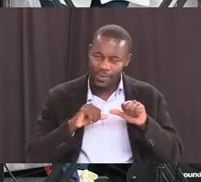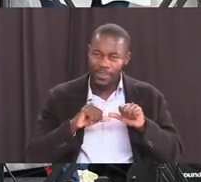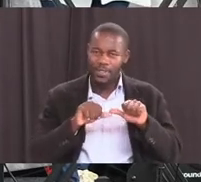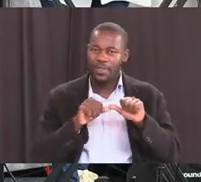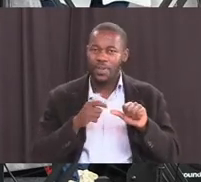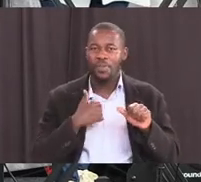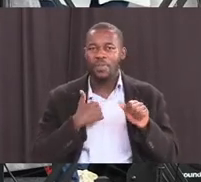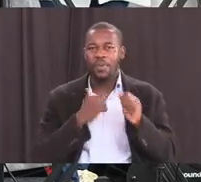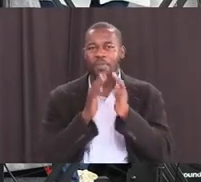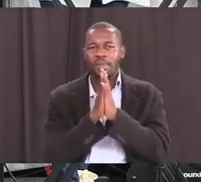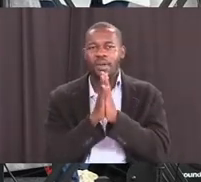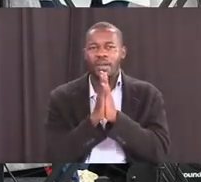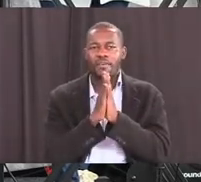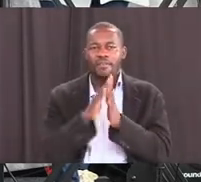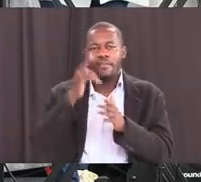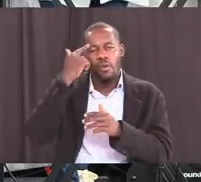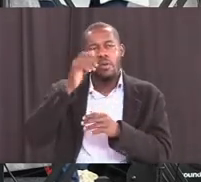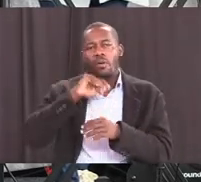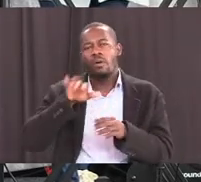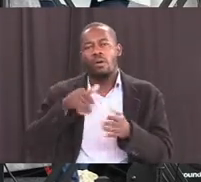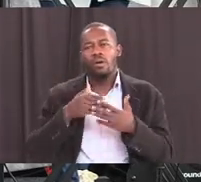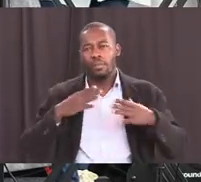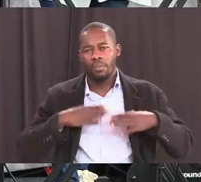for each person who hears me